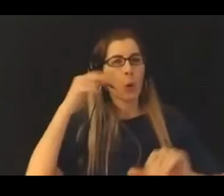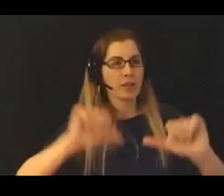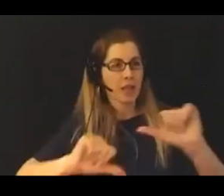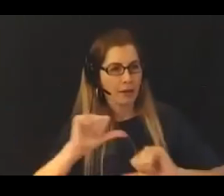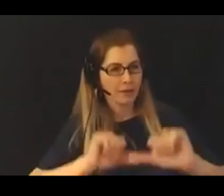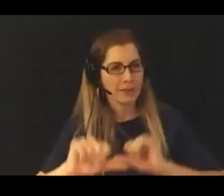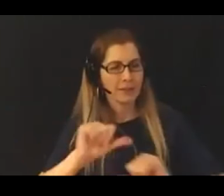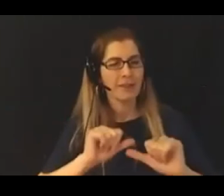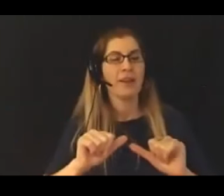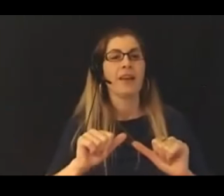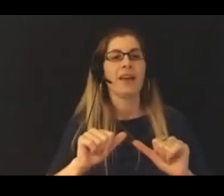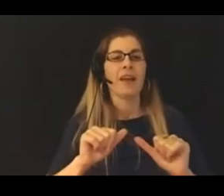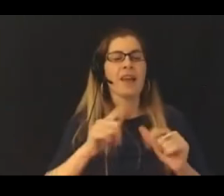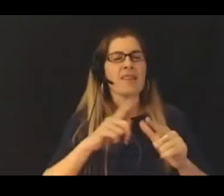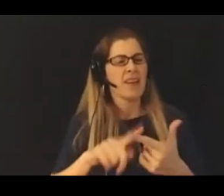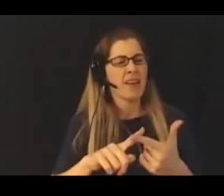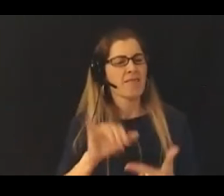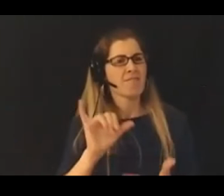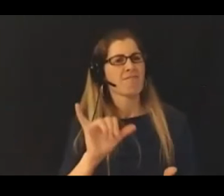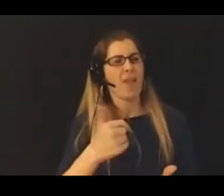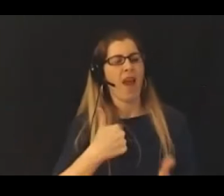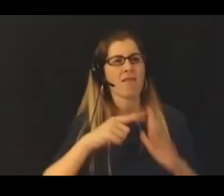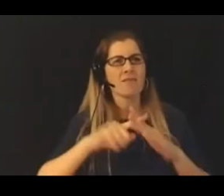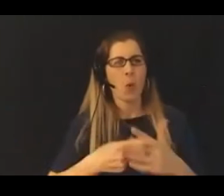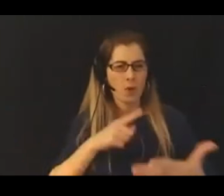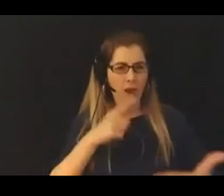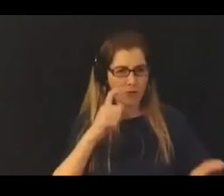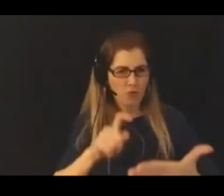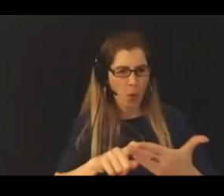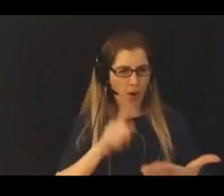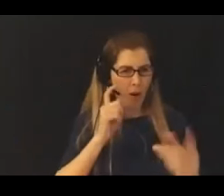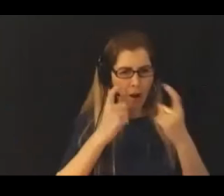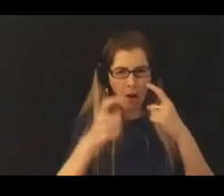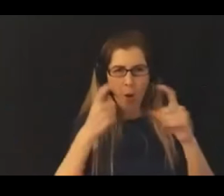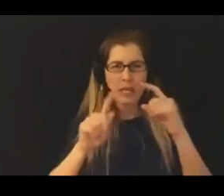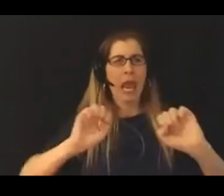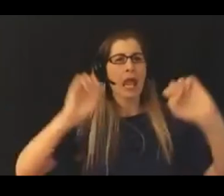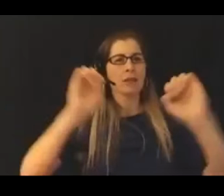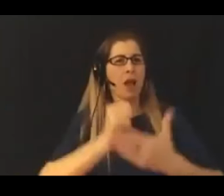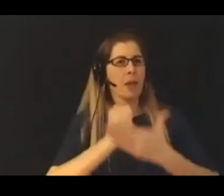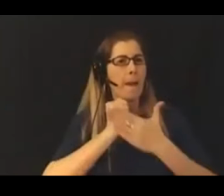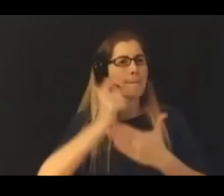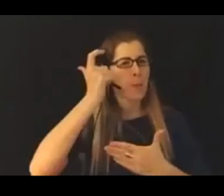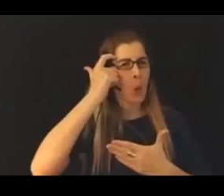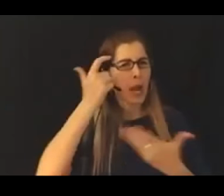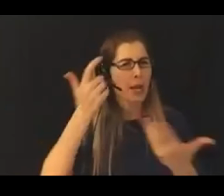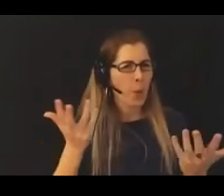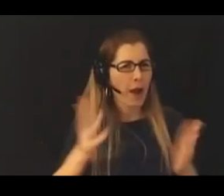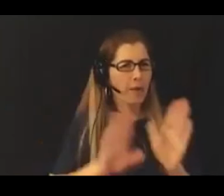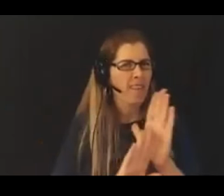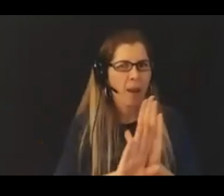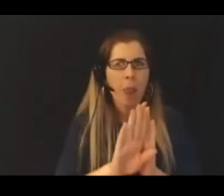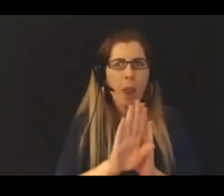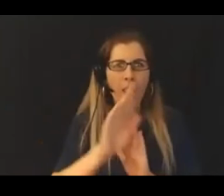I started to study the effects of exercise on the brain. And you know, started